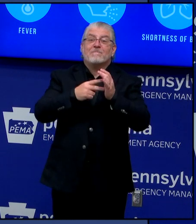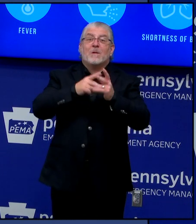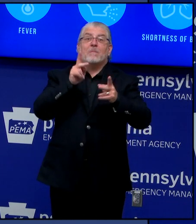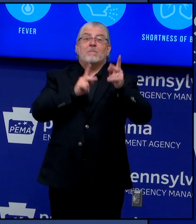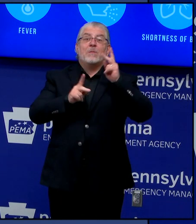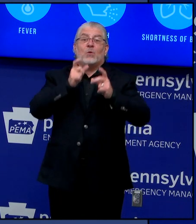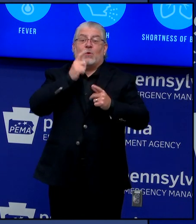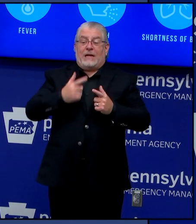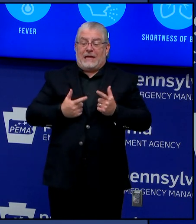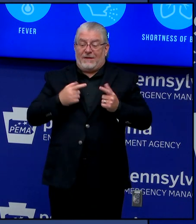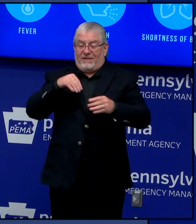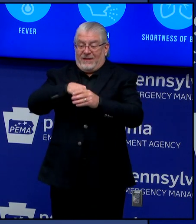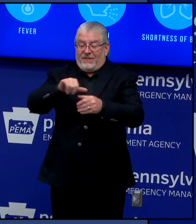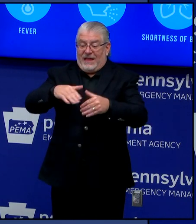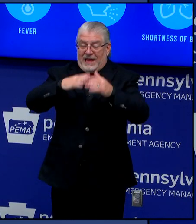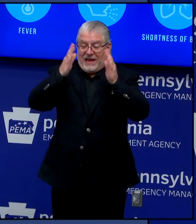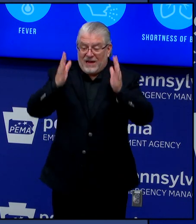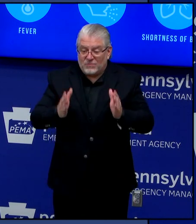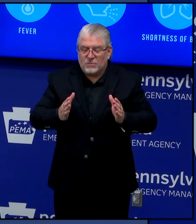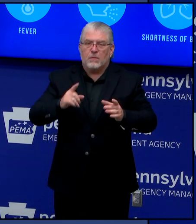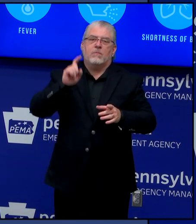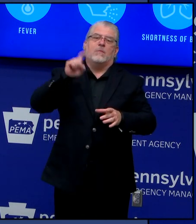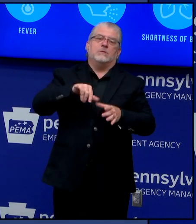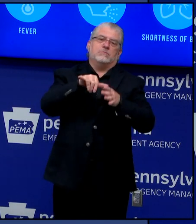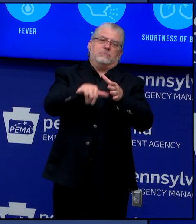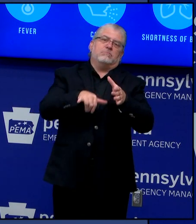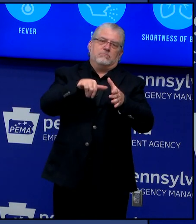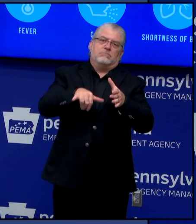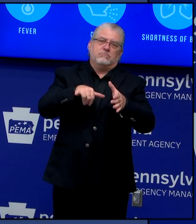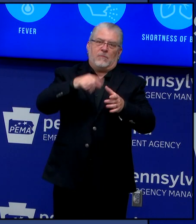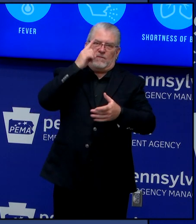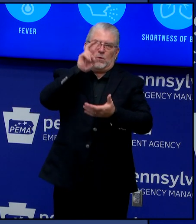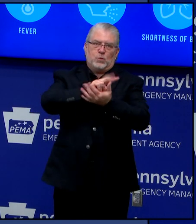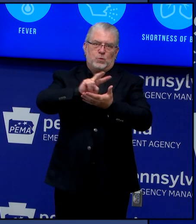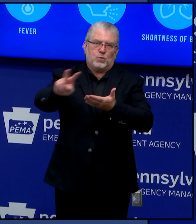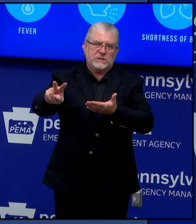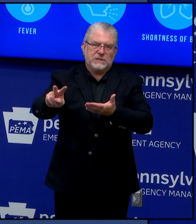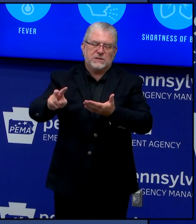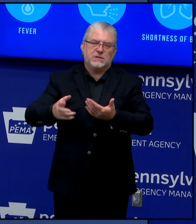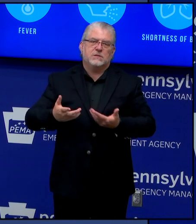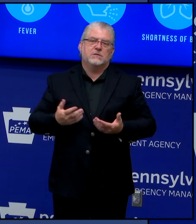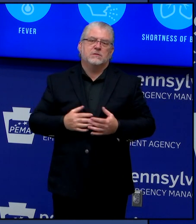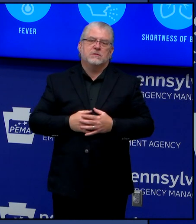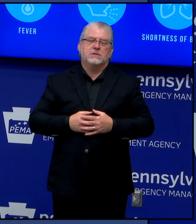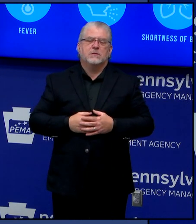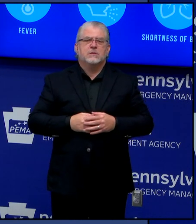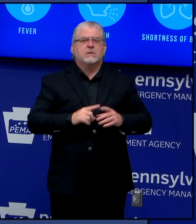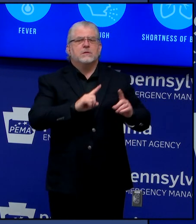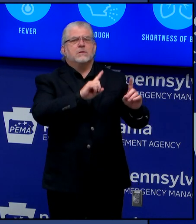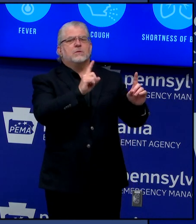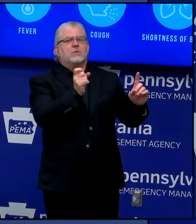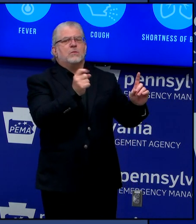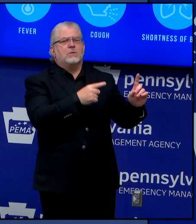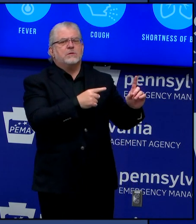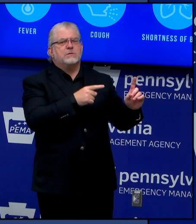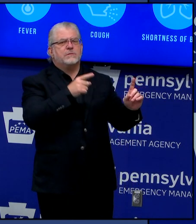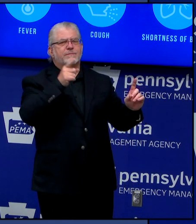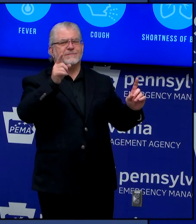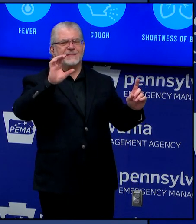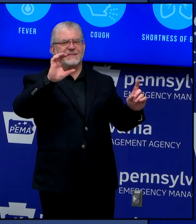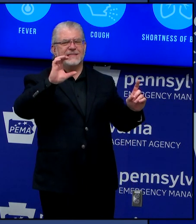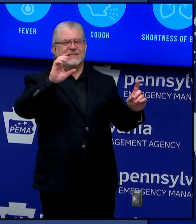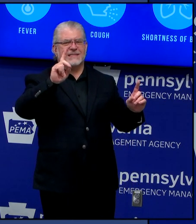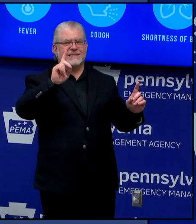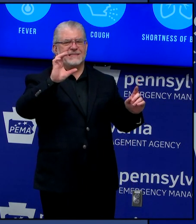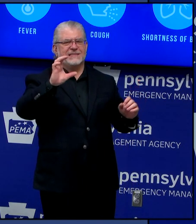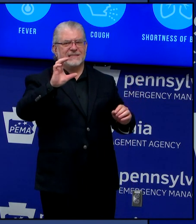weeks. From WKOK, we've learned that the CDC detailed a guide to reopening the country